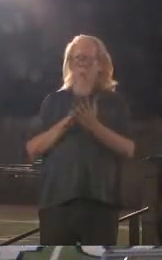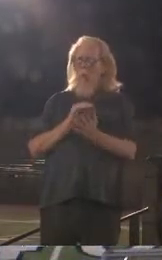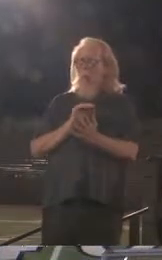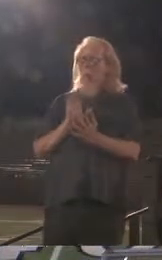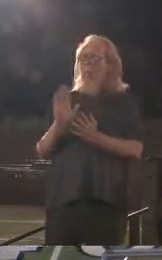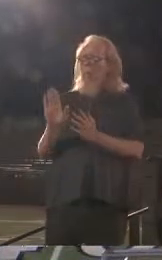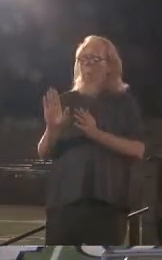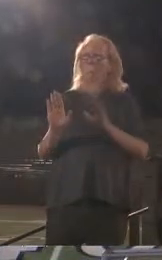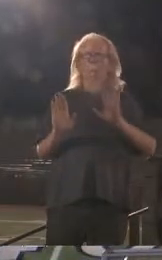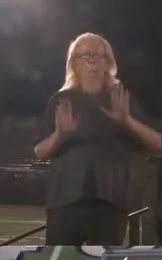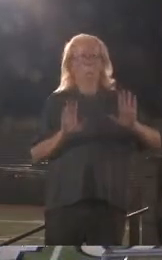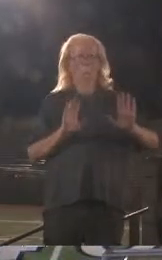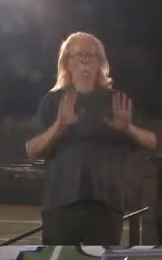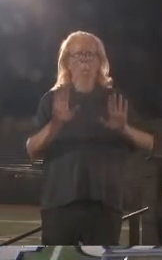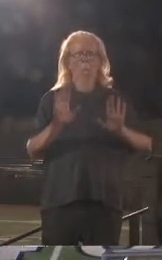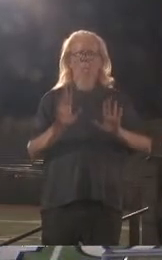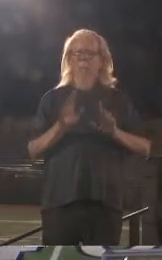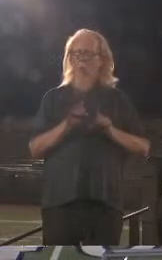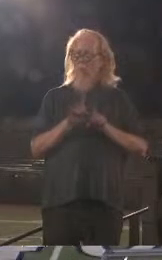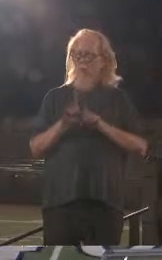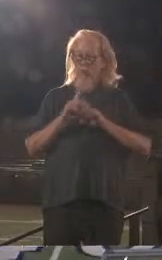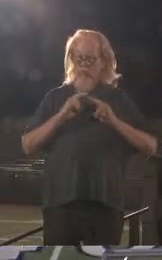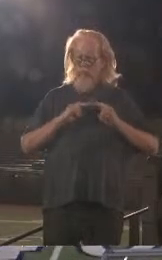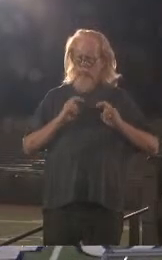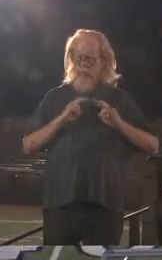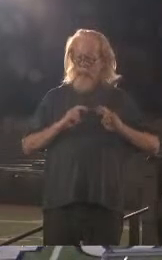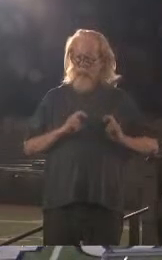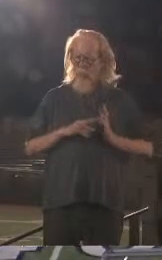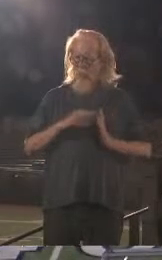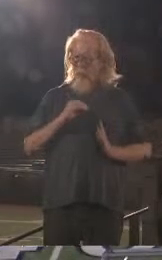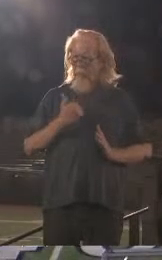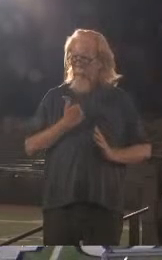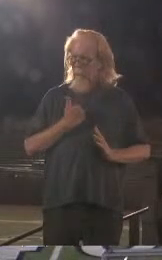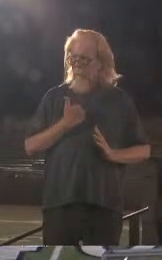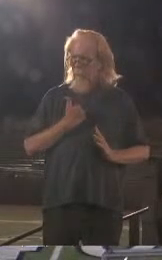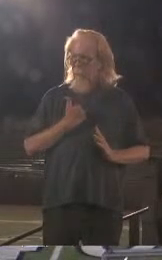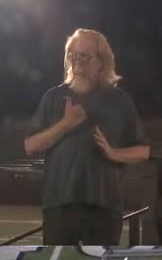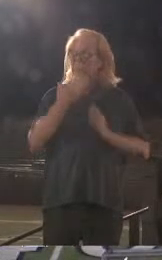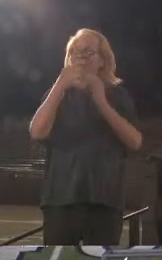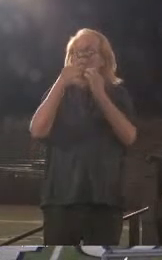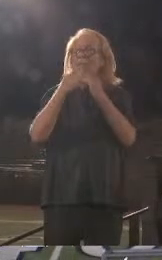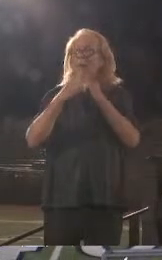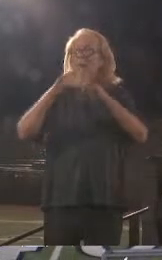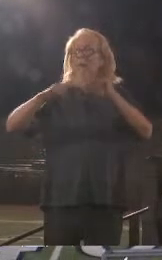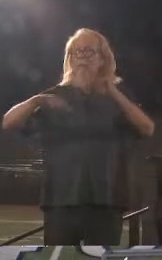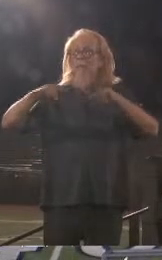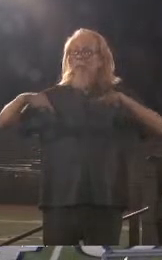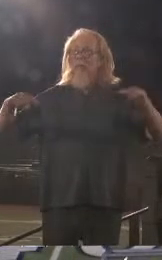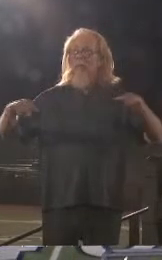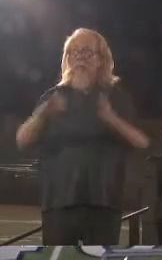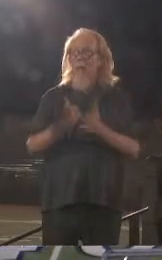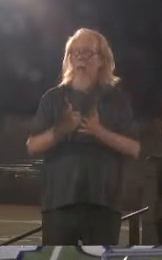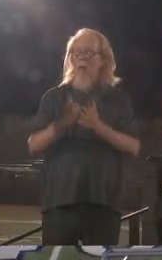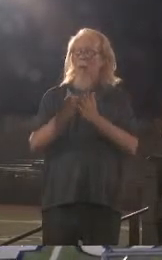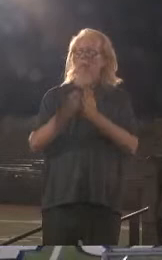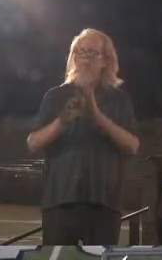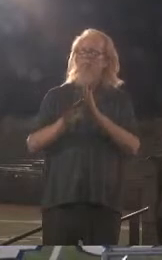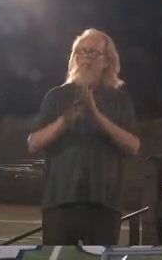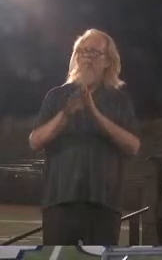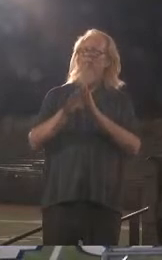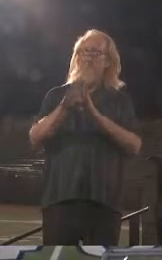others, but about ourselves as well. Valuing diversity only helps to build a